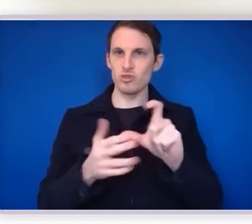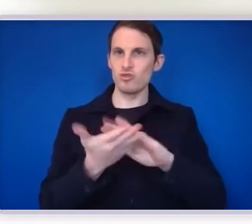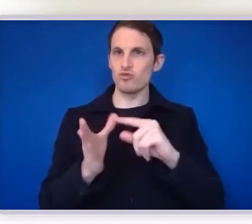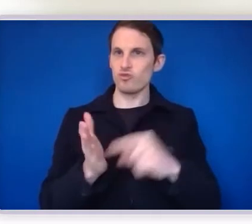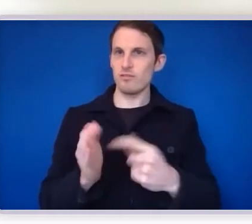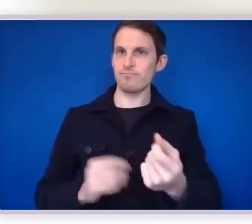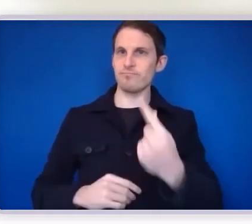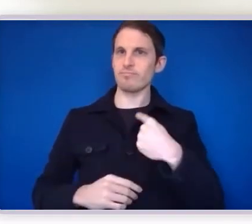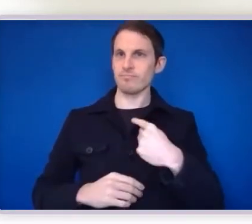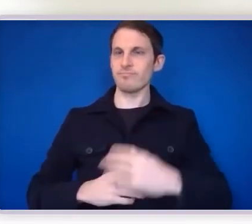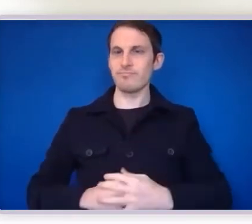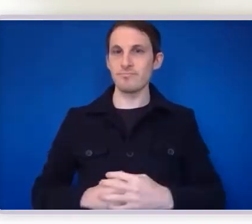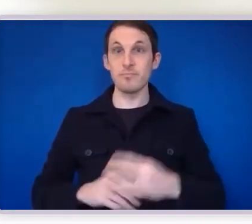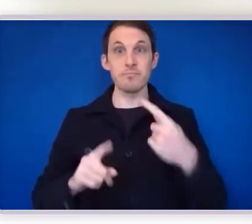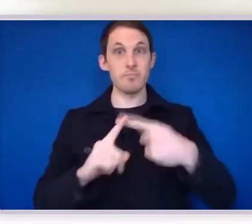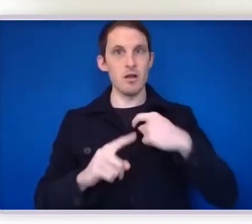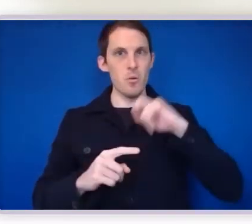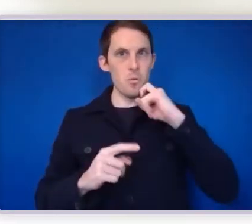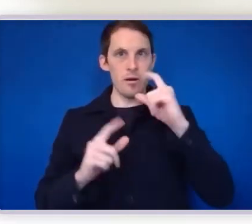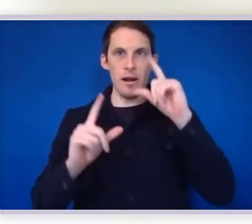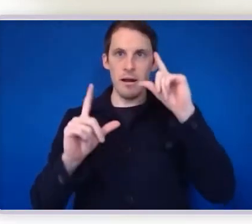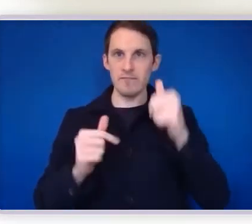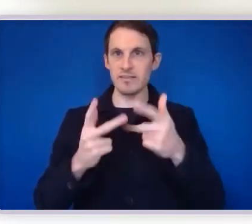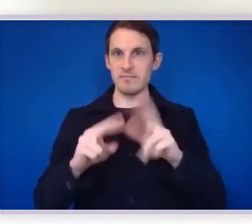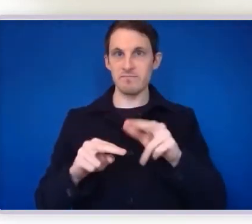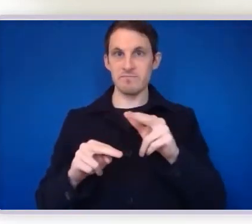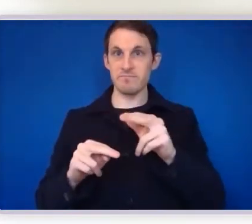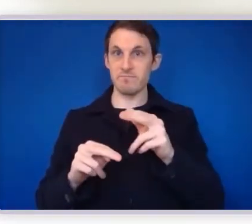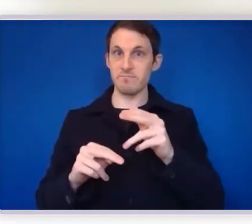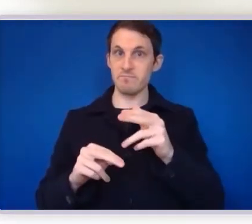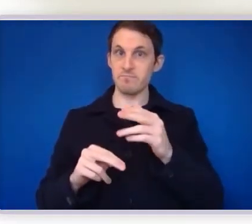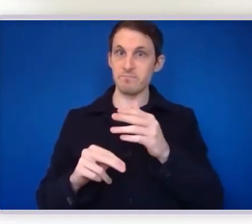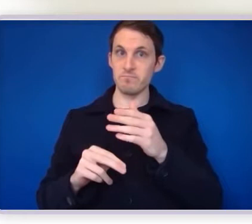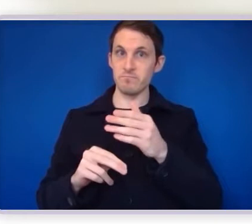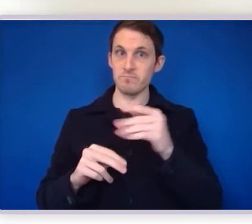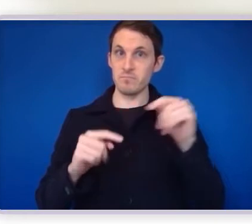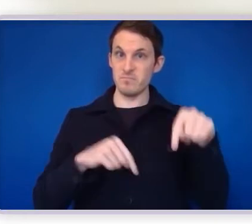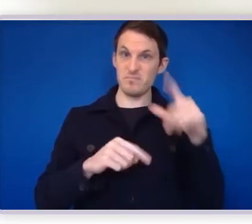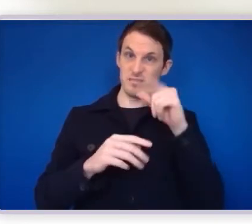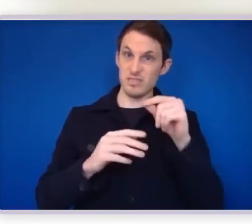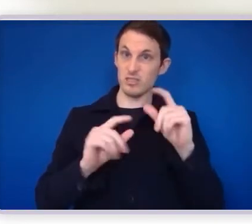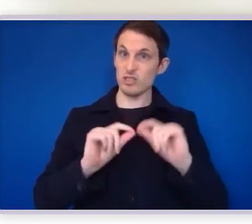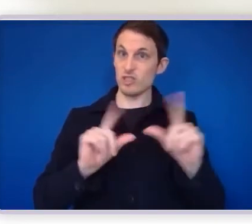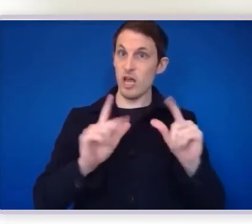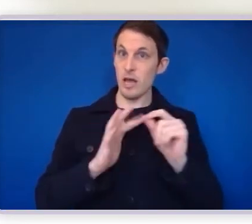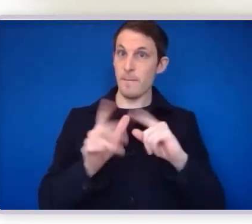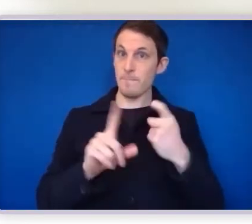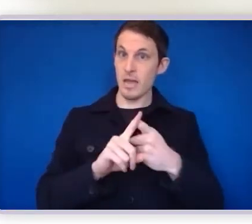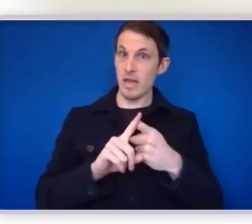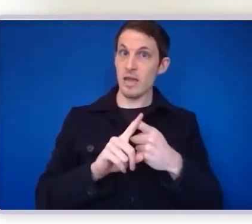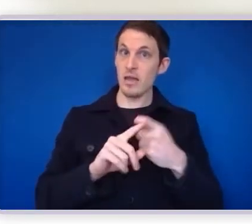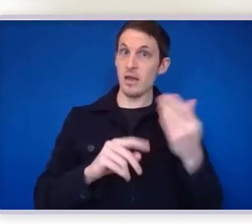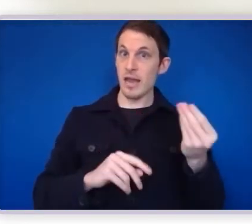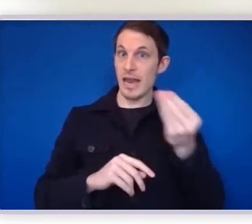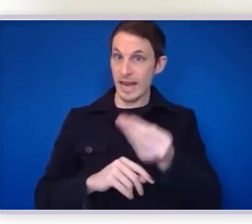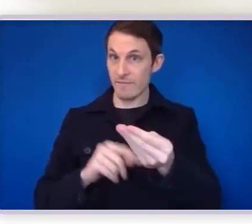And I'd really love it if people sort of shared the slide pack and other information you get from this with your colleagues who